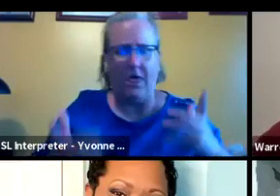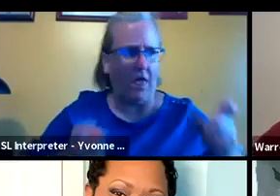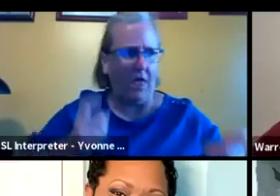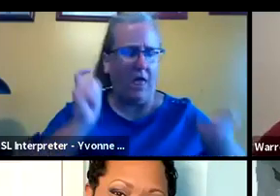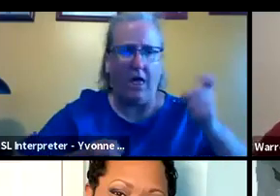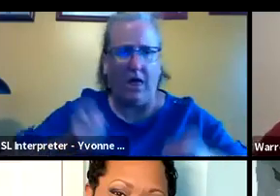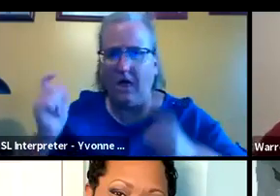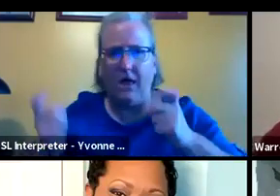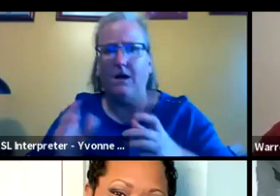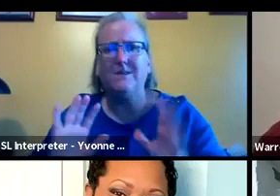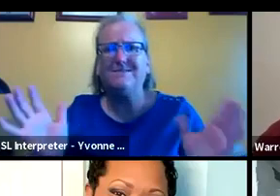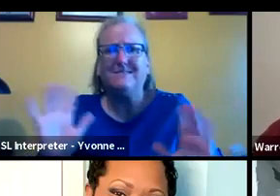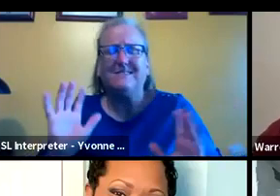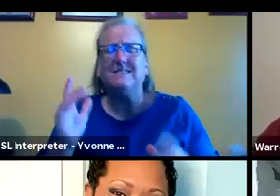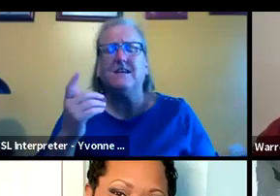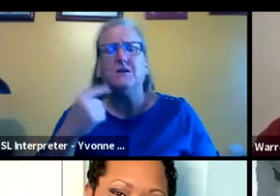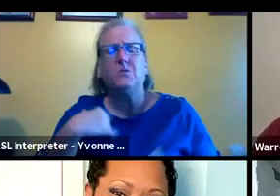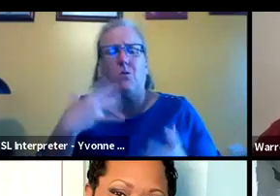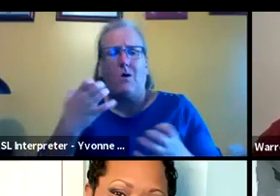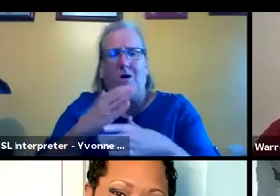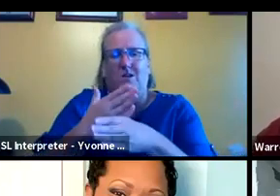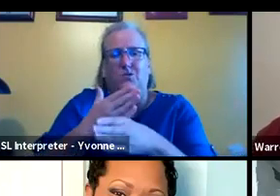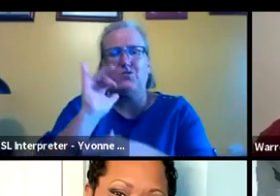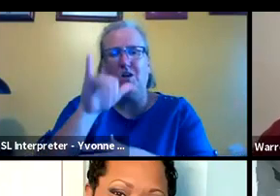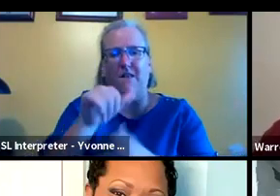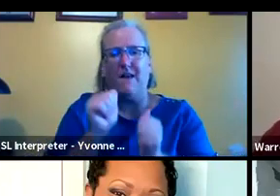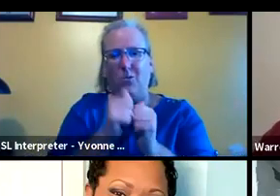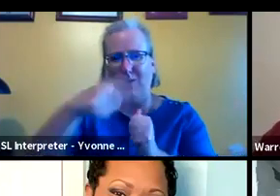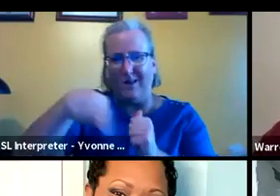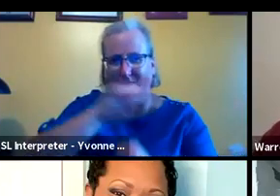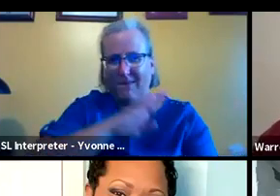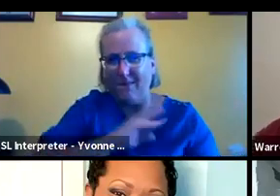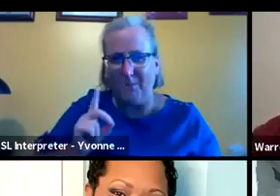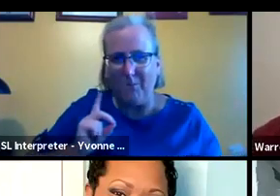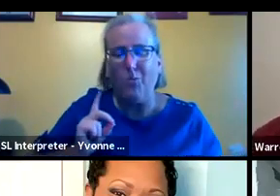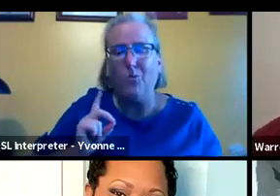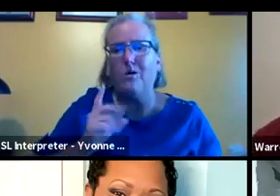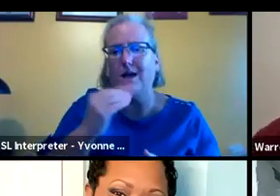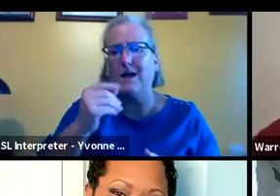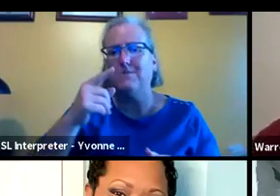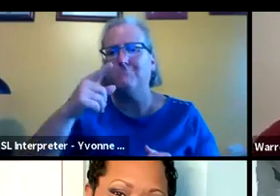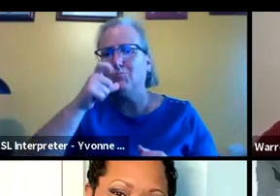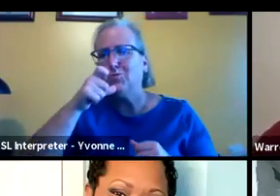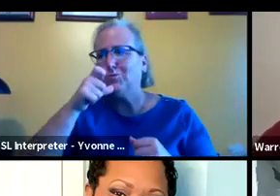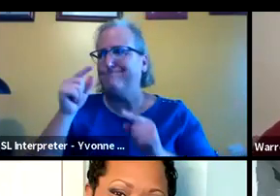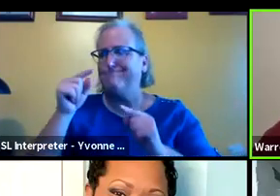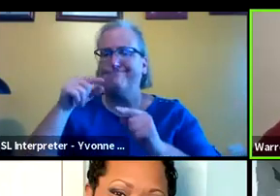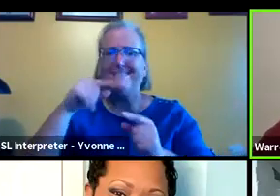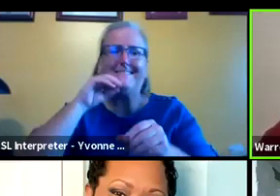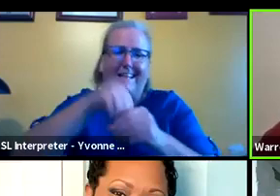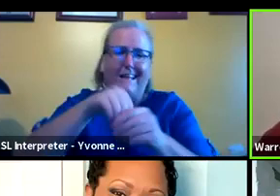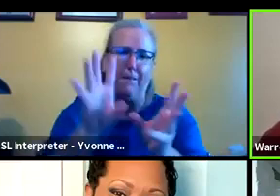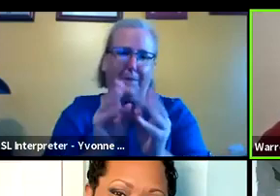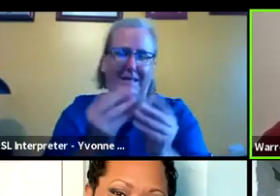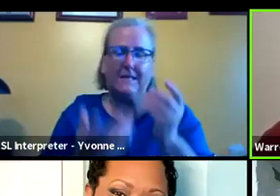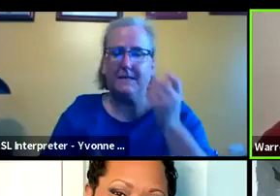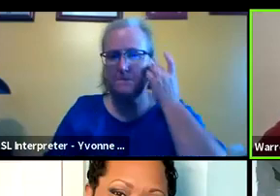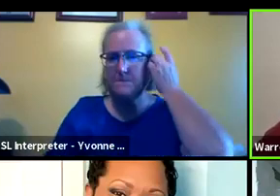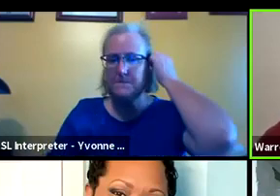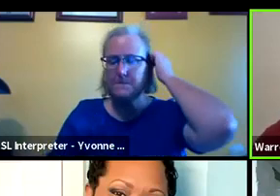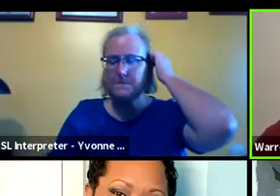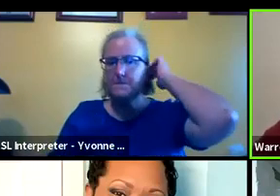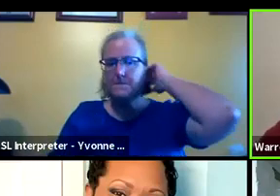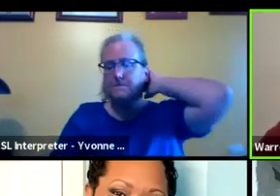So I just want to share that with the board and those in attendance. Thank you very